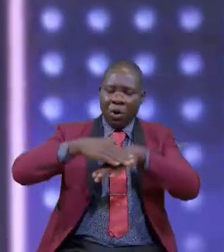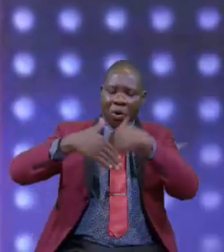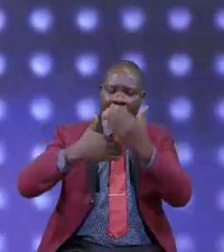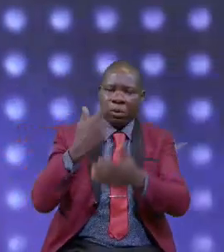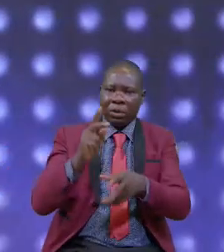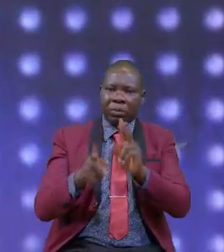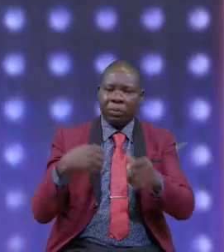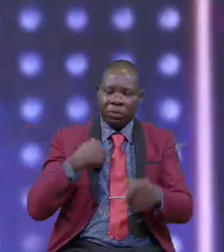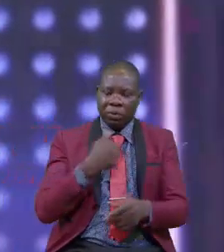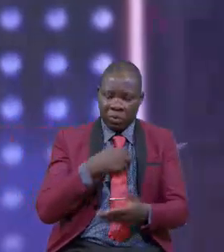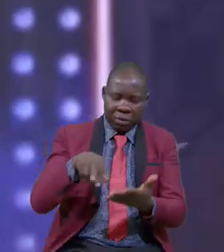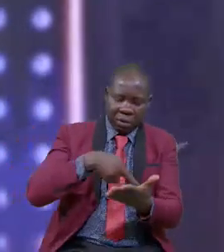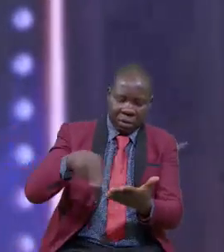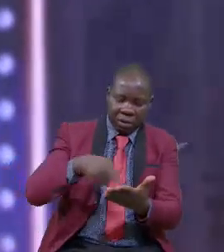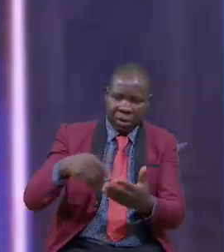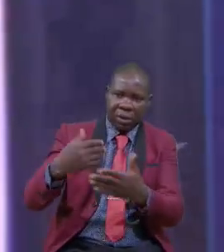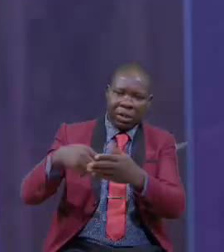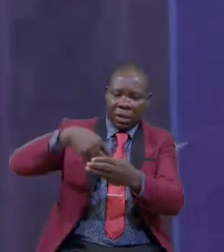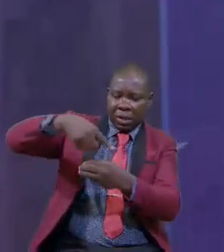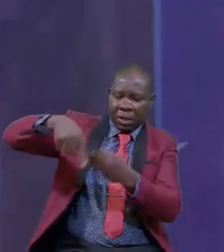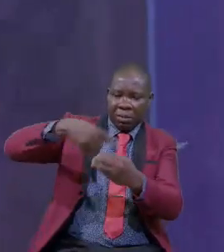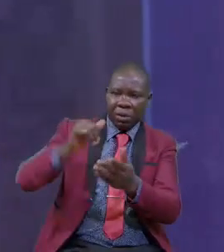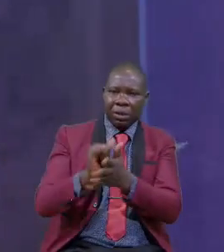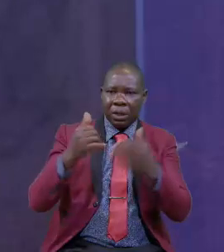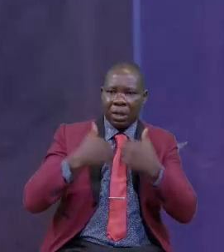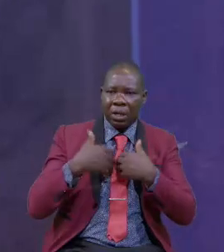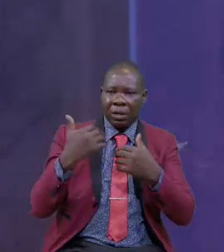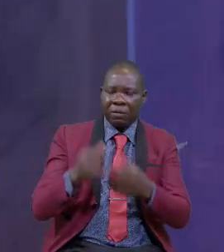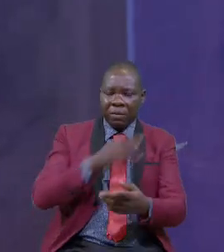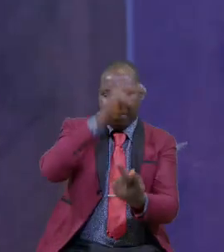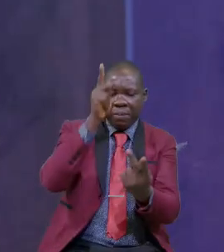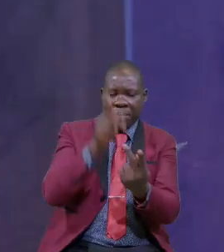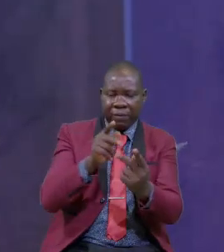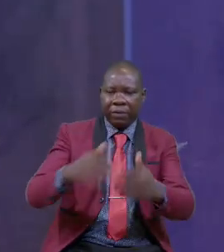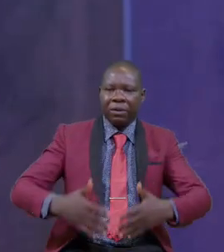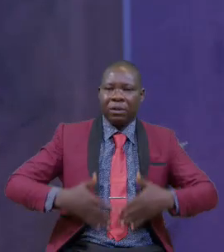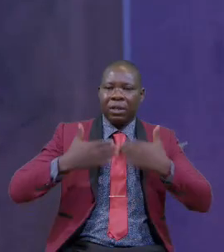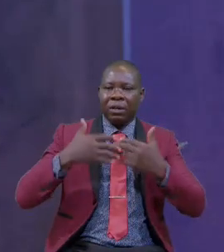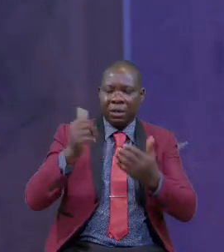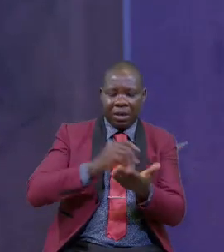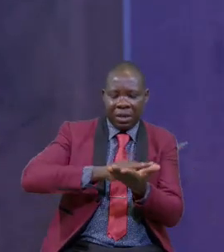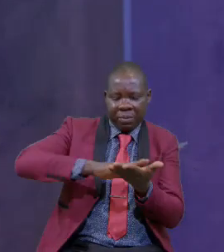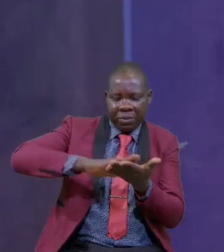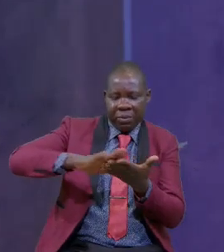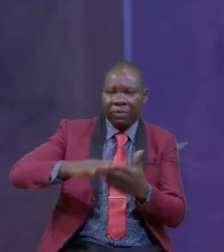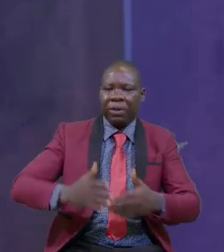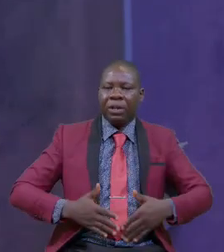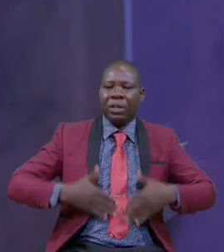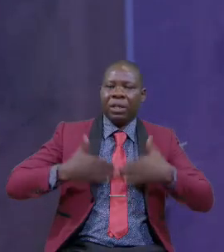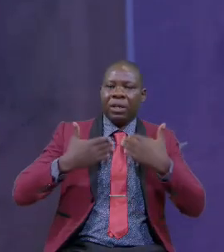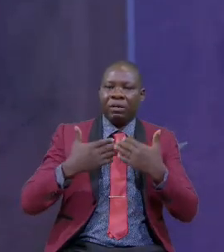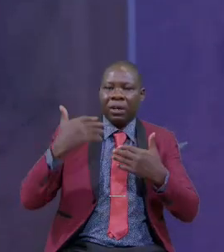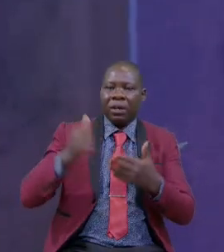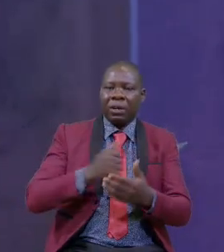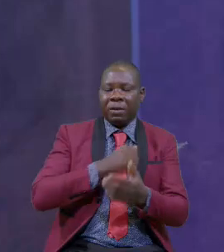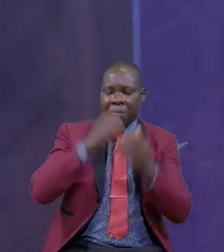about that had a pardoned life, a purified life, a powerful